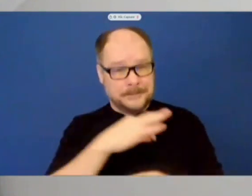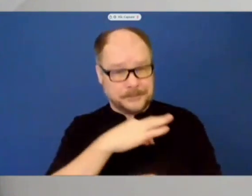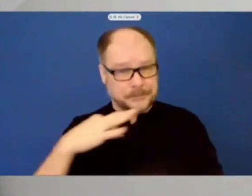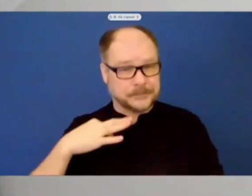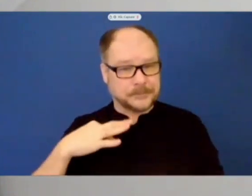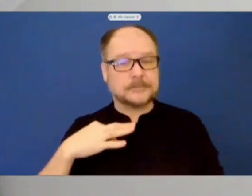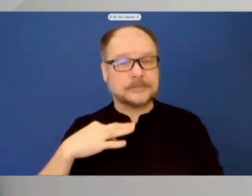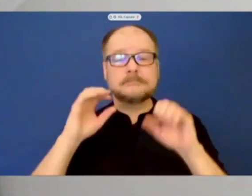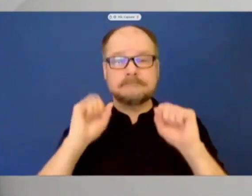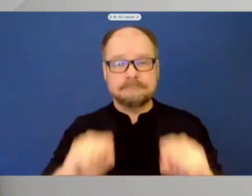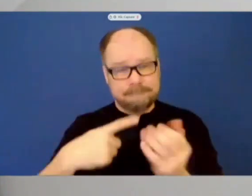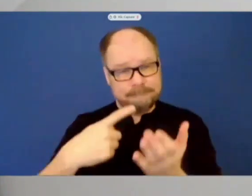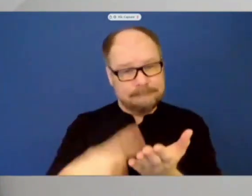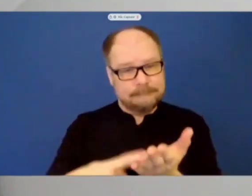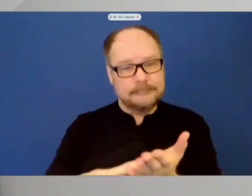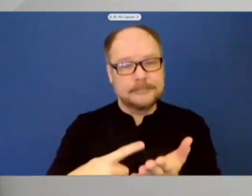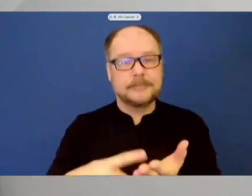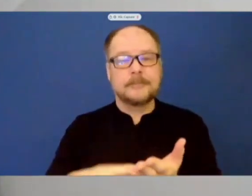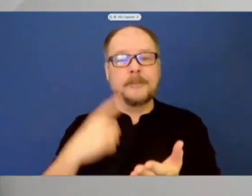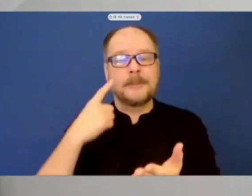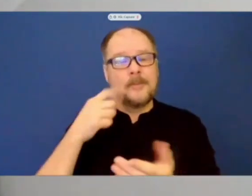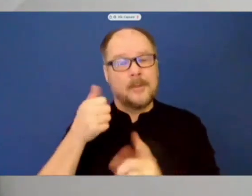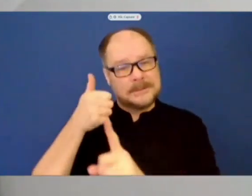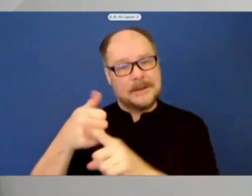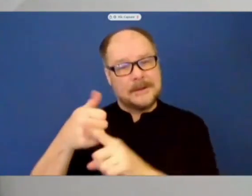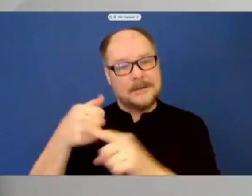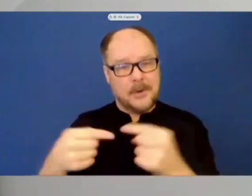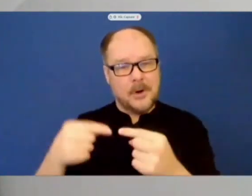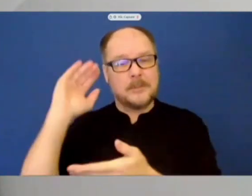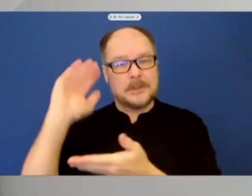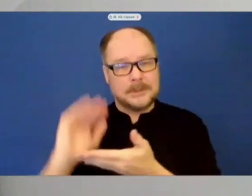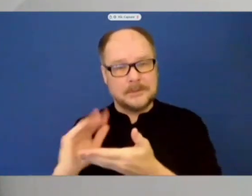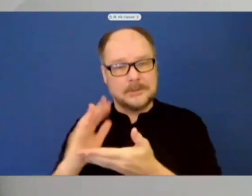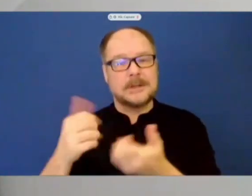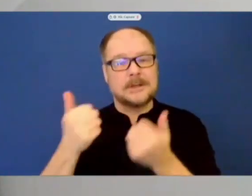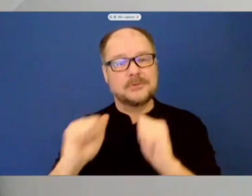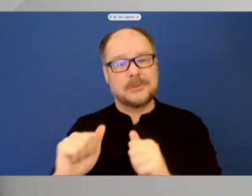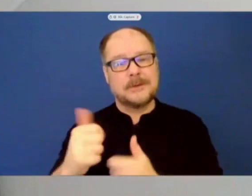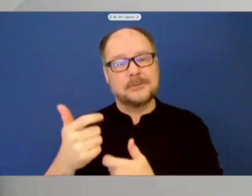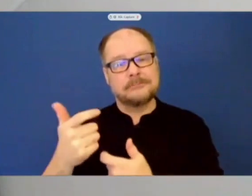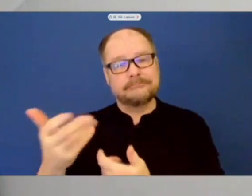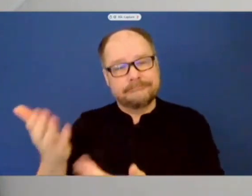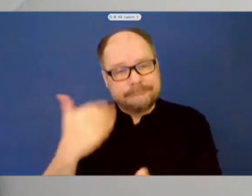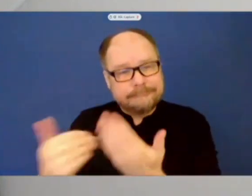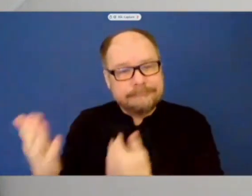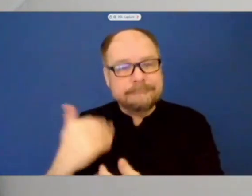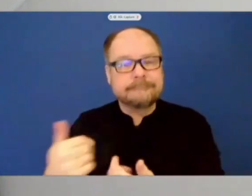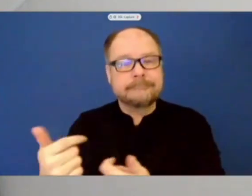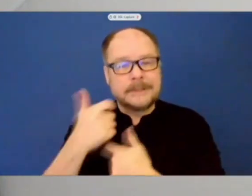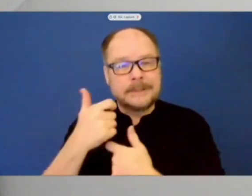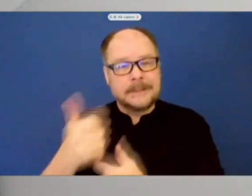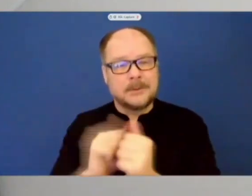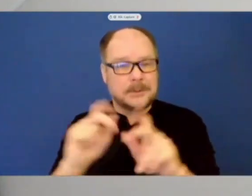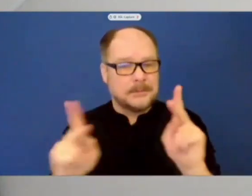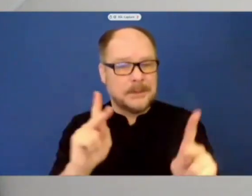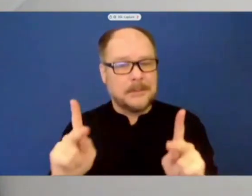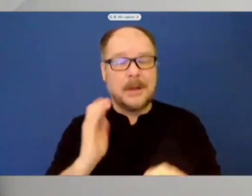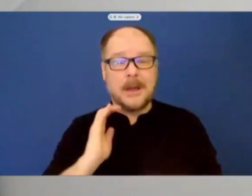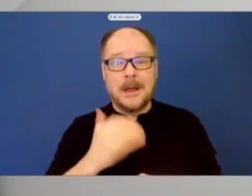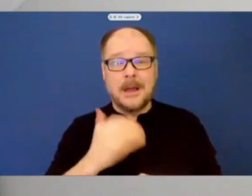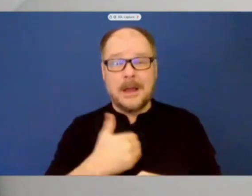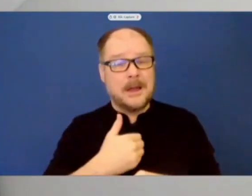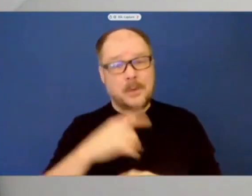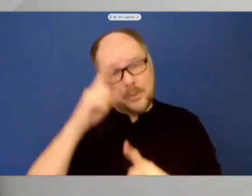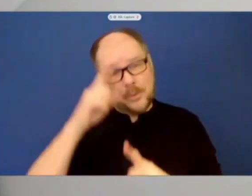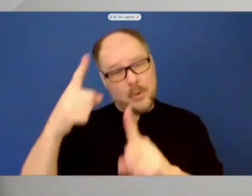address through harm reduction and really just trying to help engage people. This isn't to be punitive, that the rules and the structure